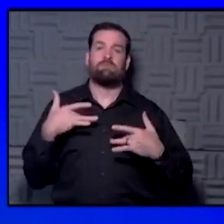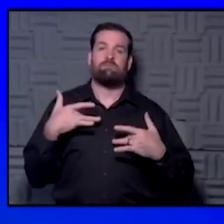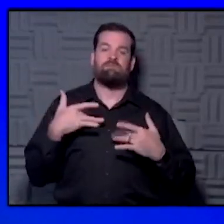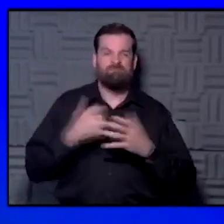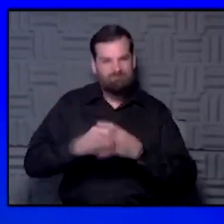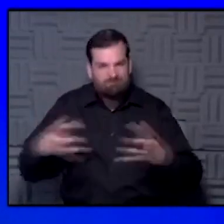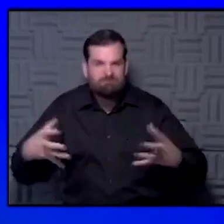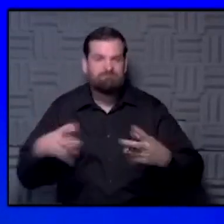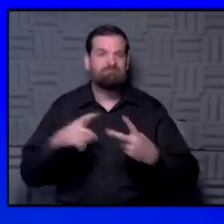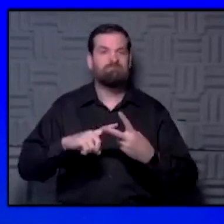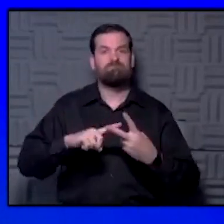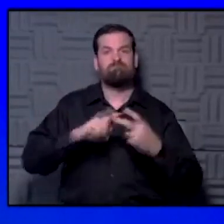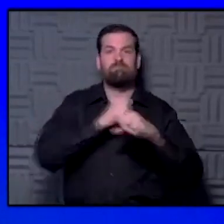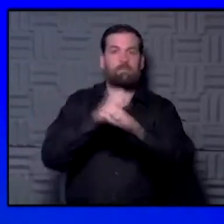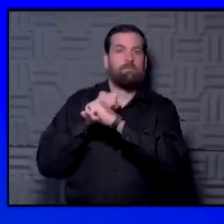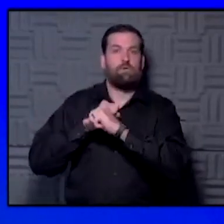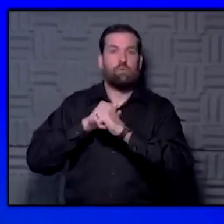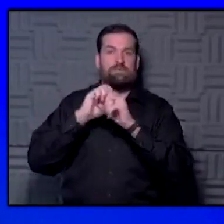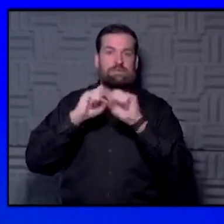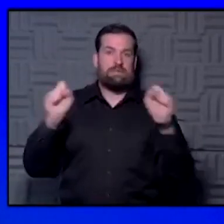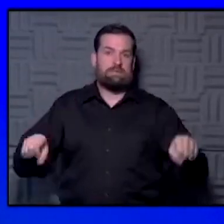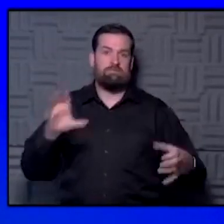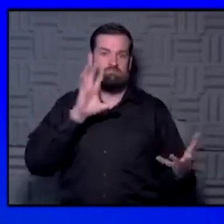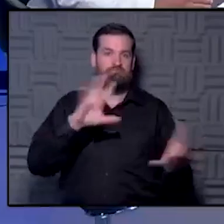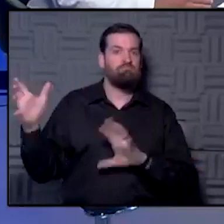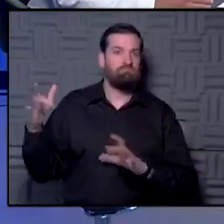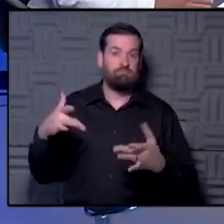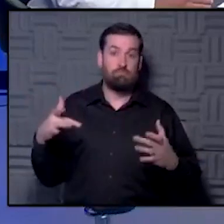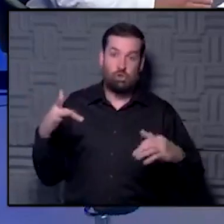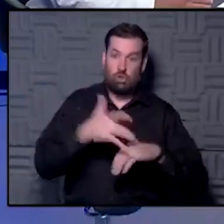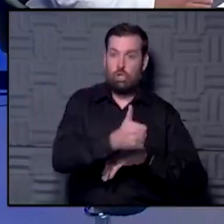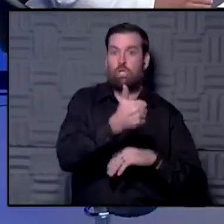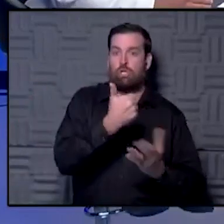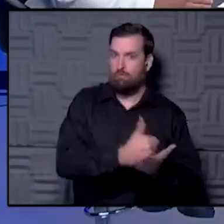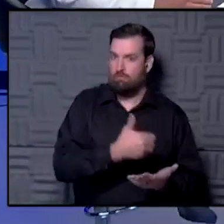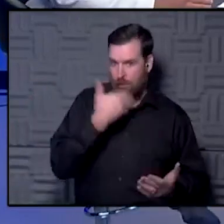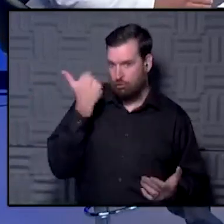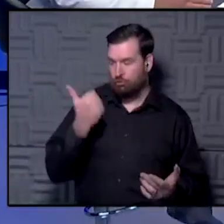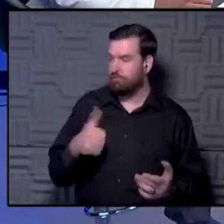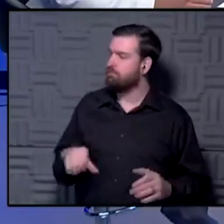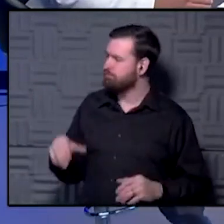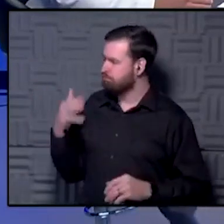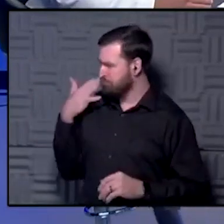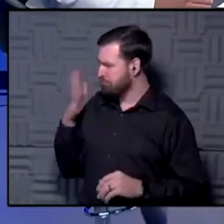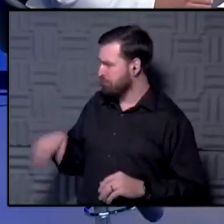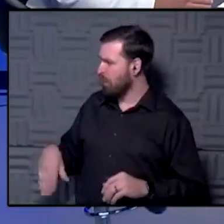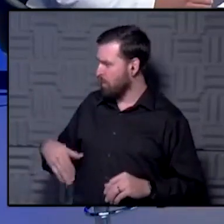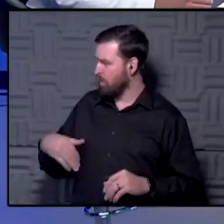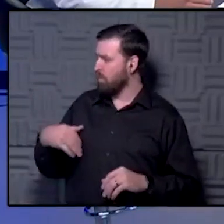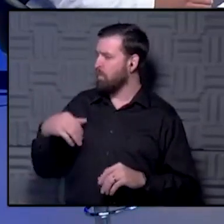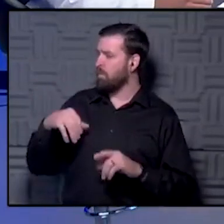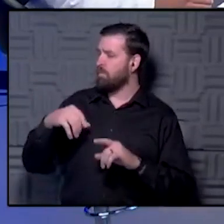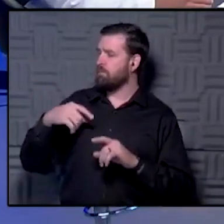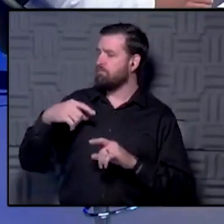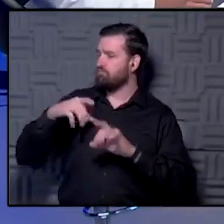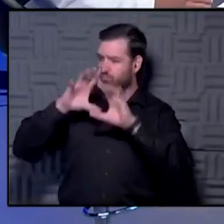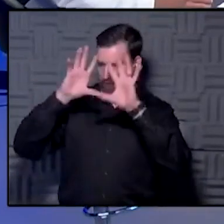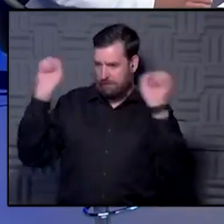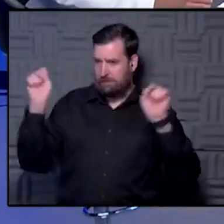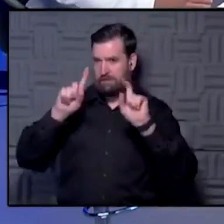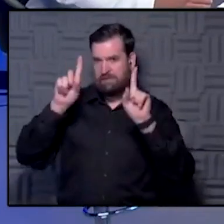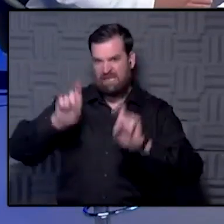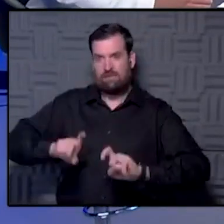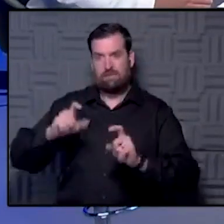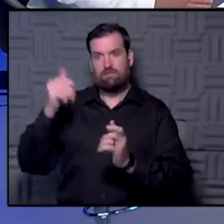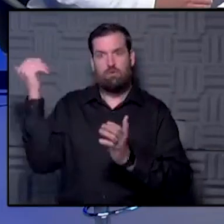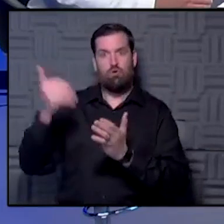inflammation and all the immune system dysregulation as well. David, we know that the president is tested almost daily. So talk to us a little bit about it. I